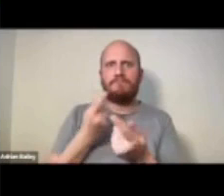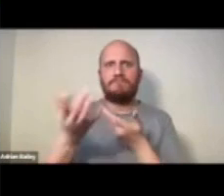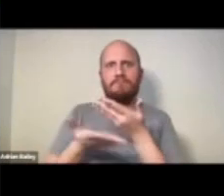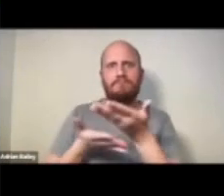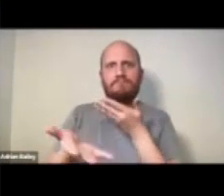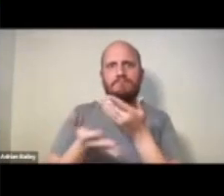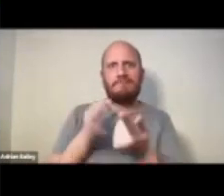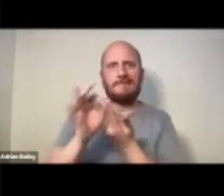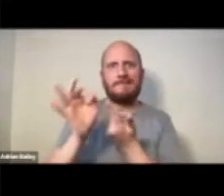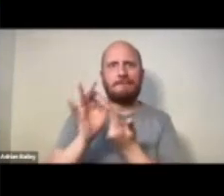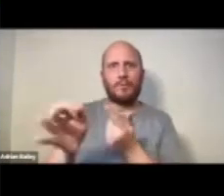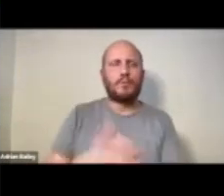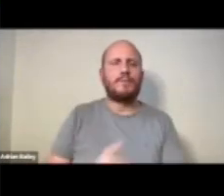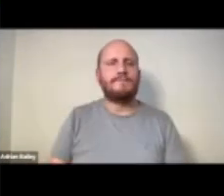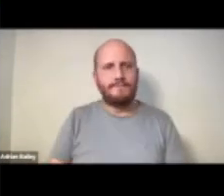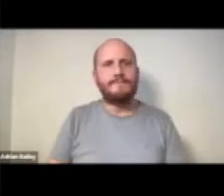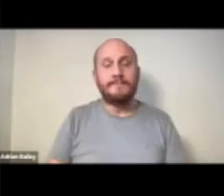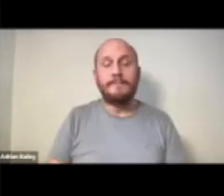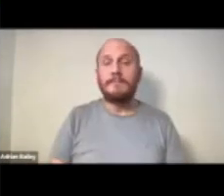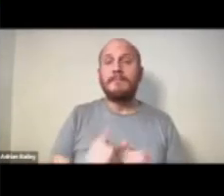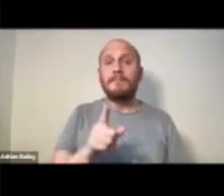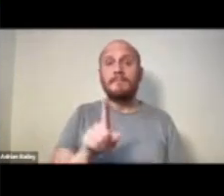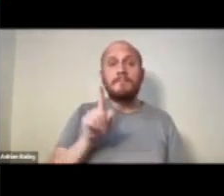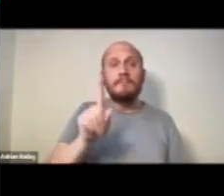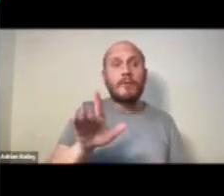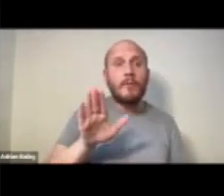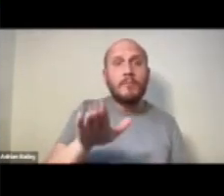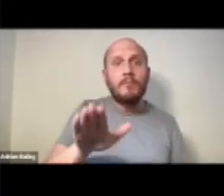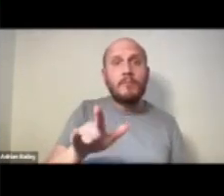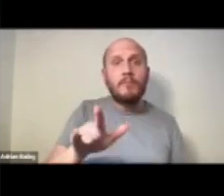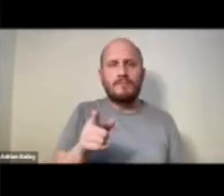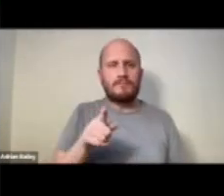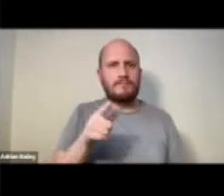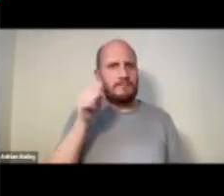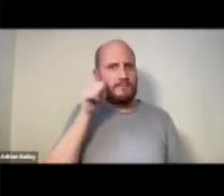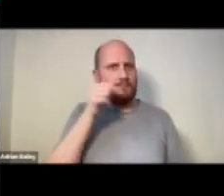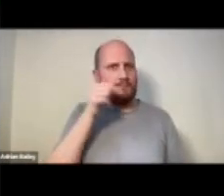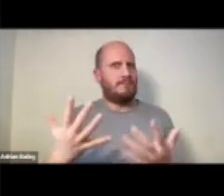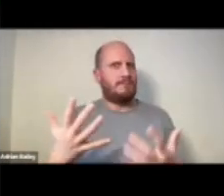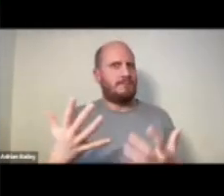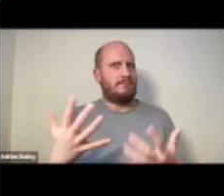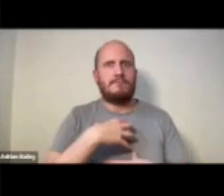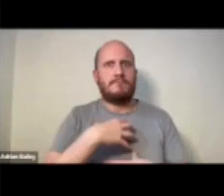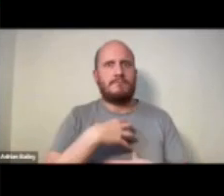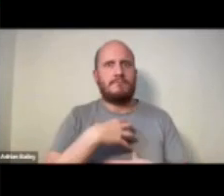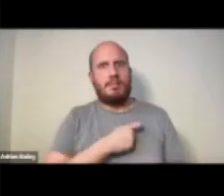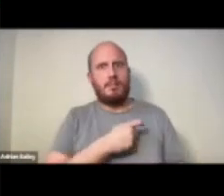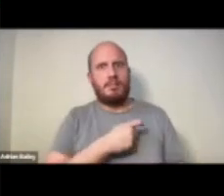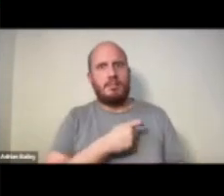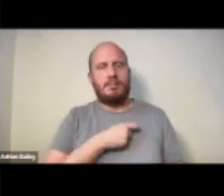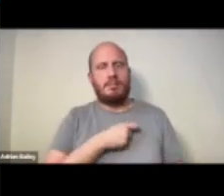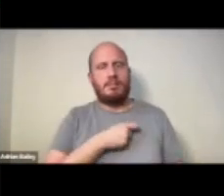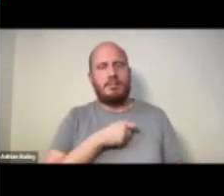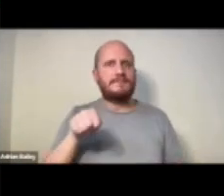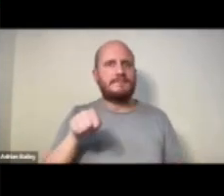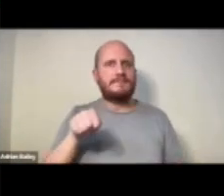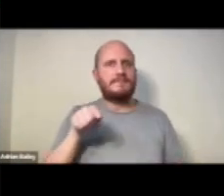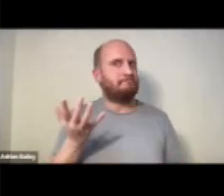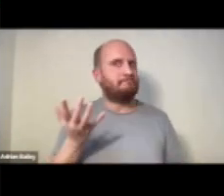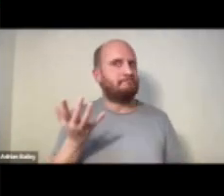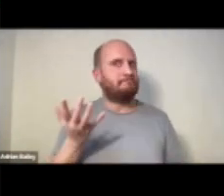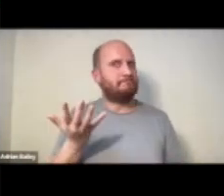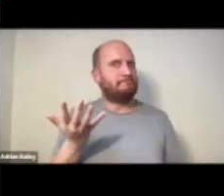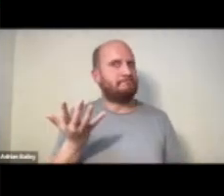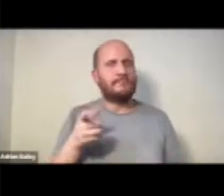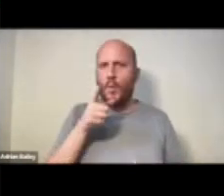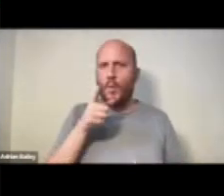So approaching people is what most people find the scariest part of this process at first. And you'll probably find it difficult if